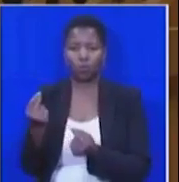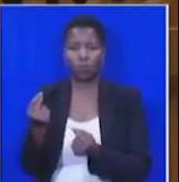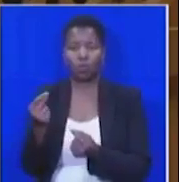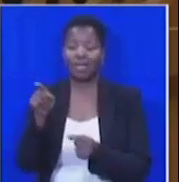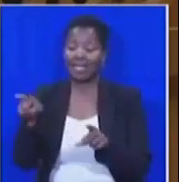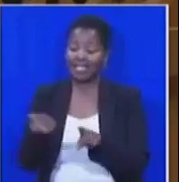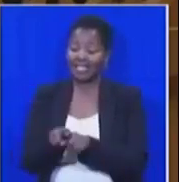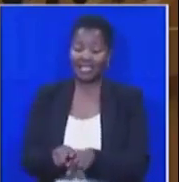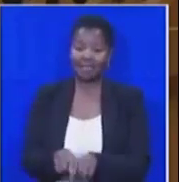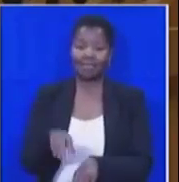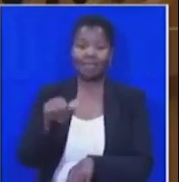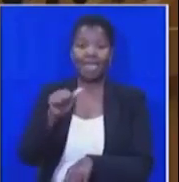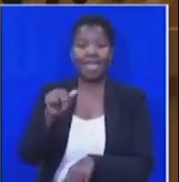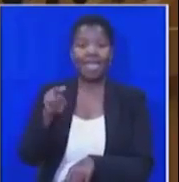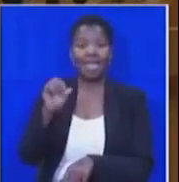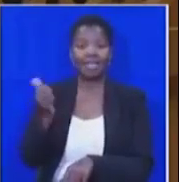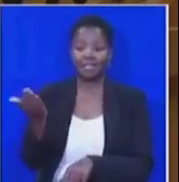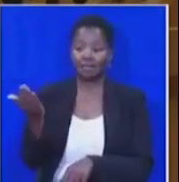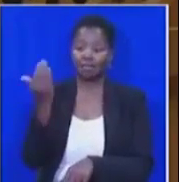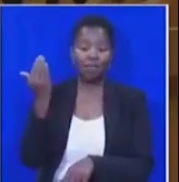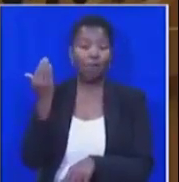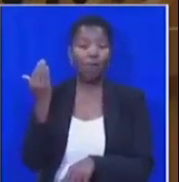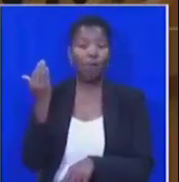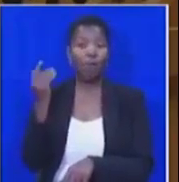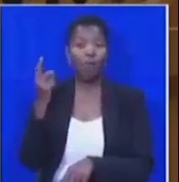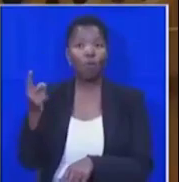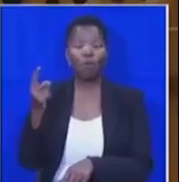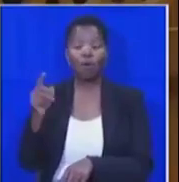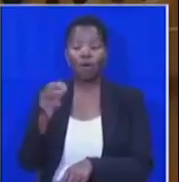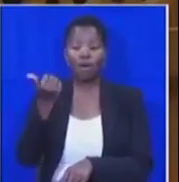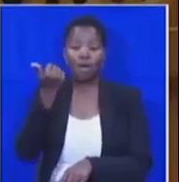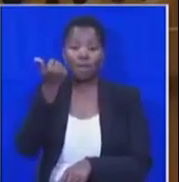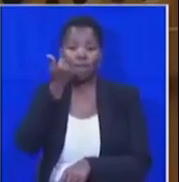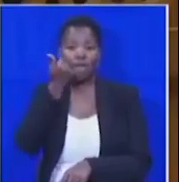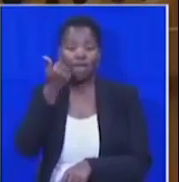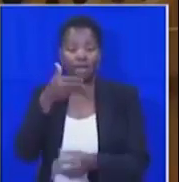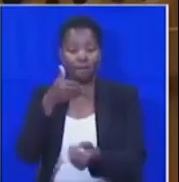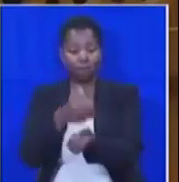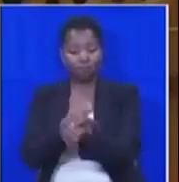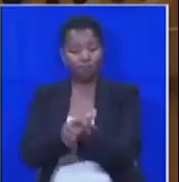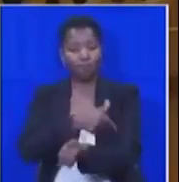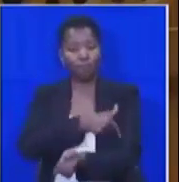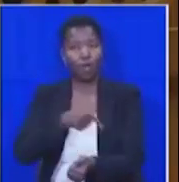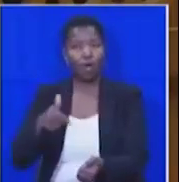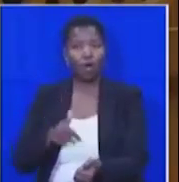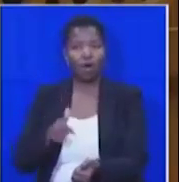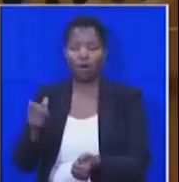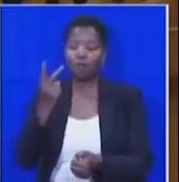ANC sat on its hands during the Mbeki presidency and watched